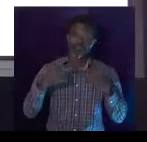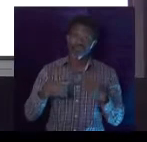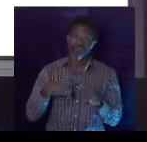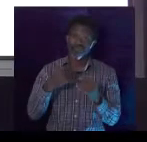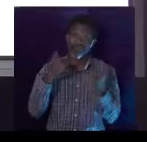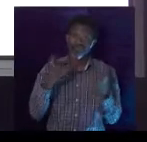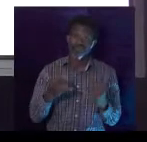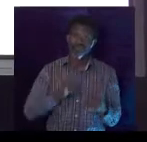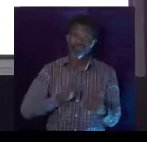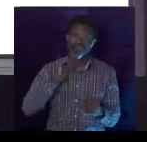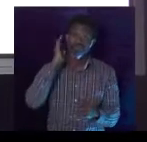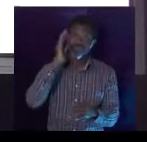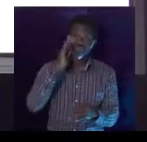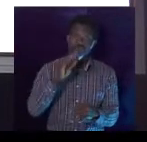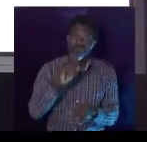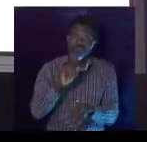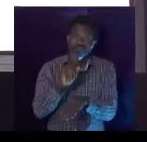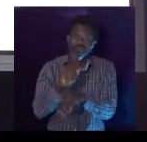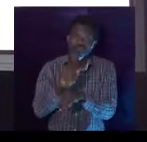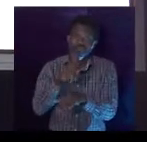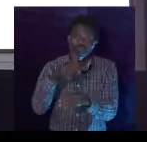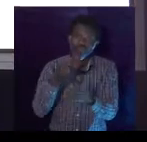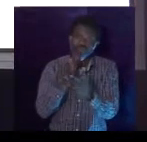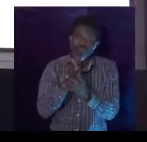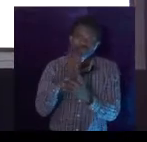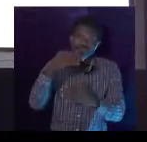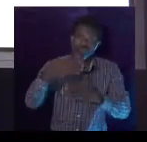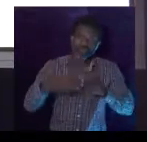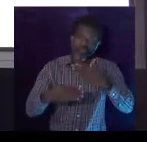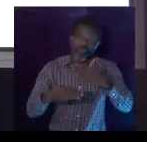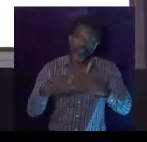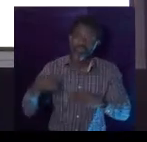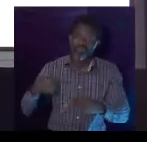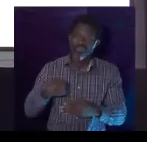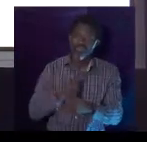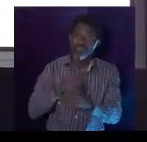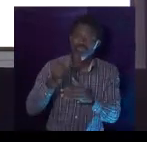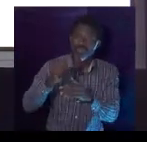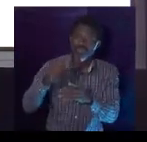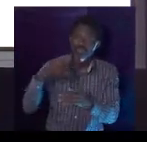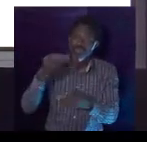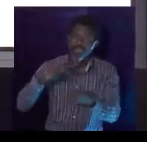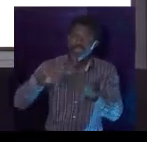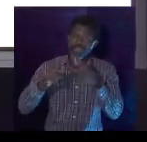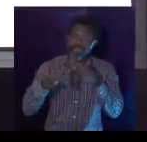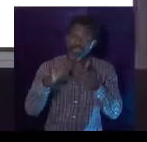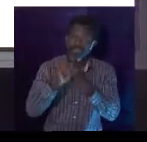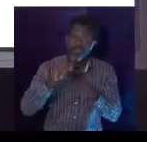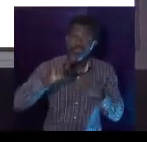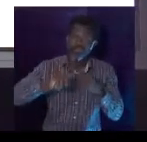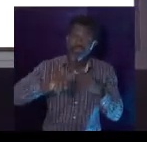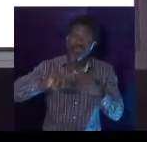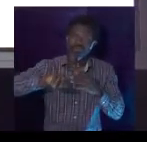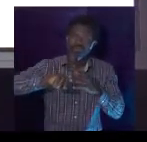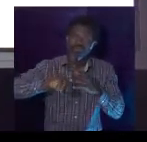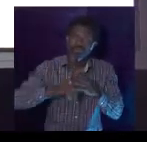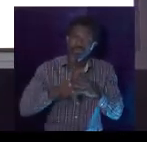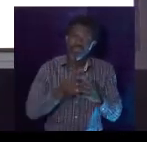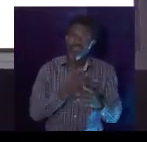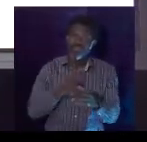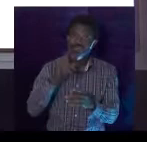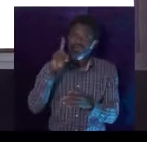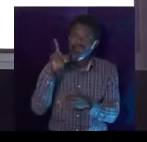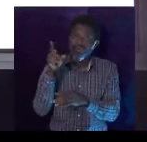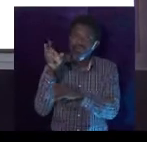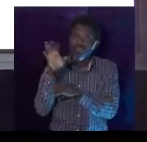Eyes on me. Now I'm just going to walk you through the process. We'll write the relationship to